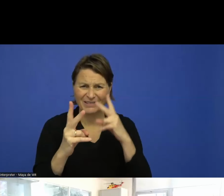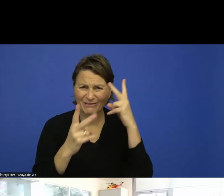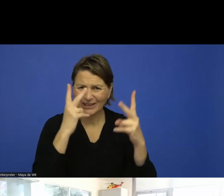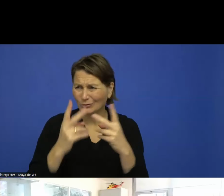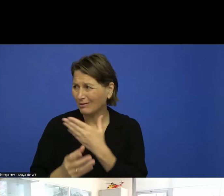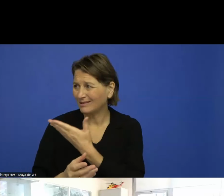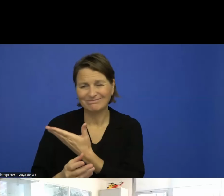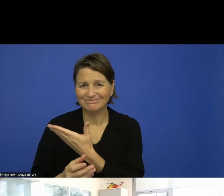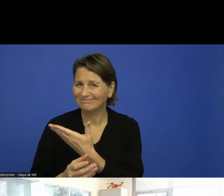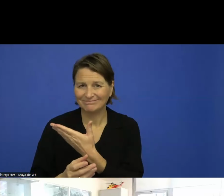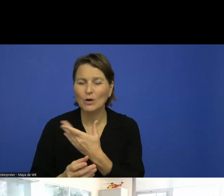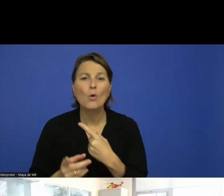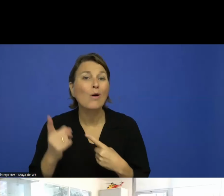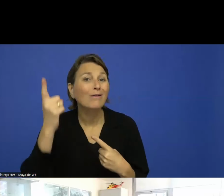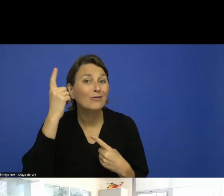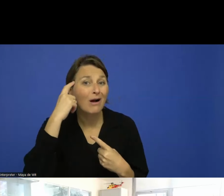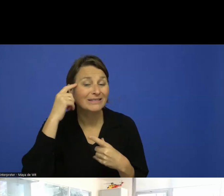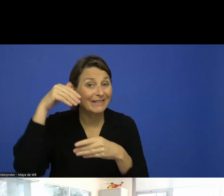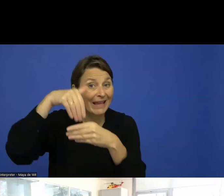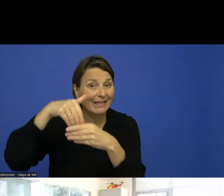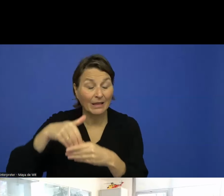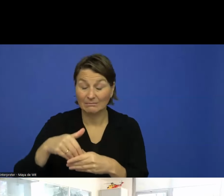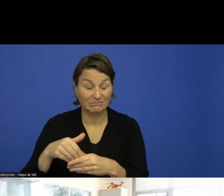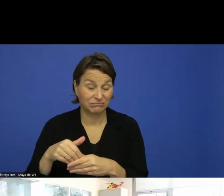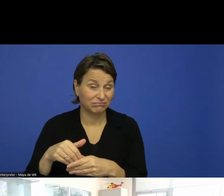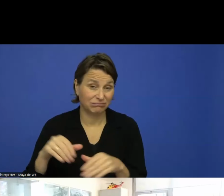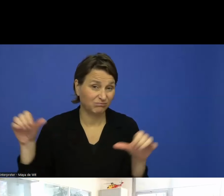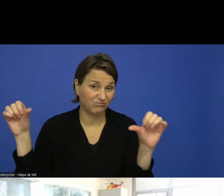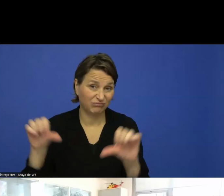its cognitive challenge, it is awful.